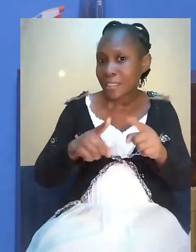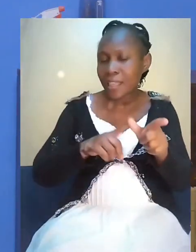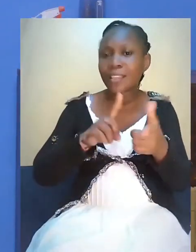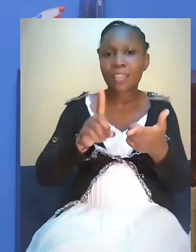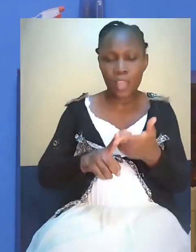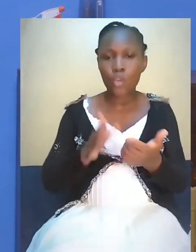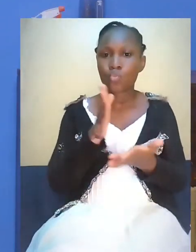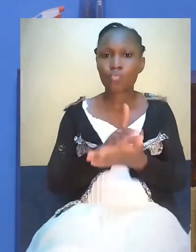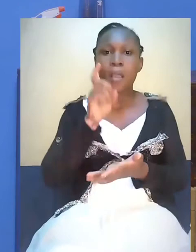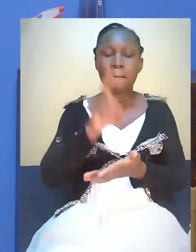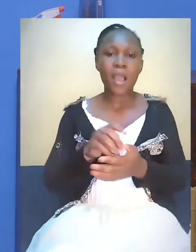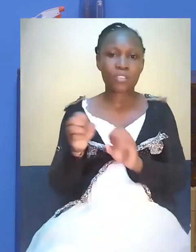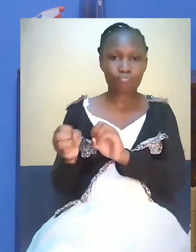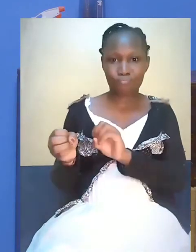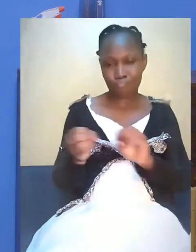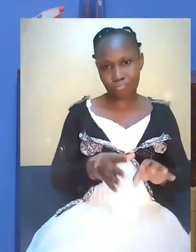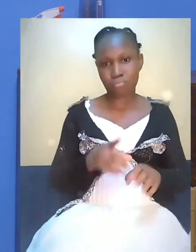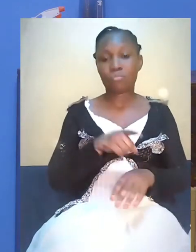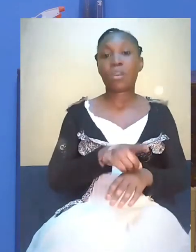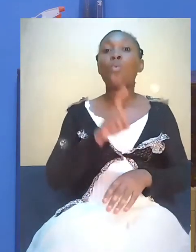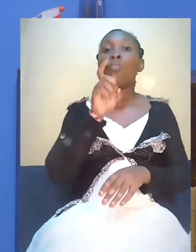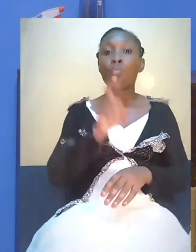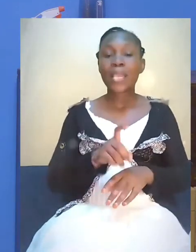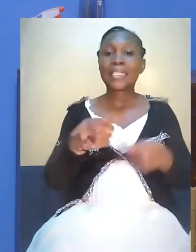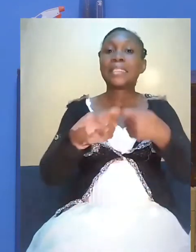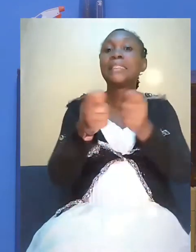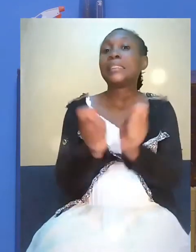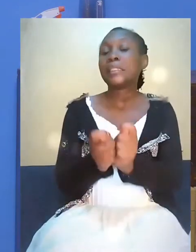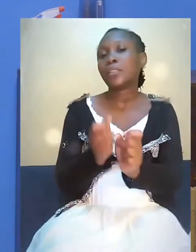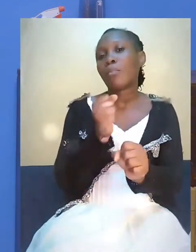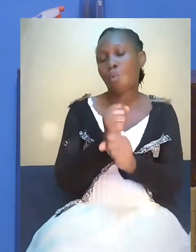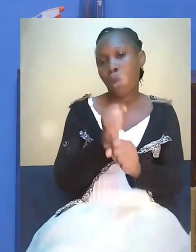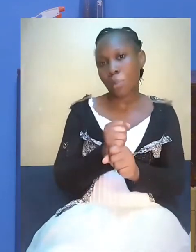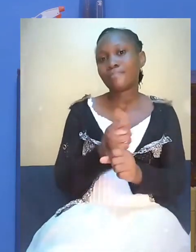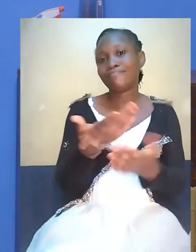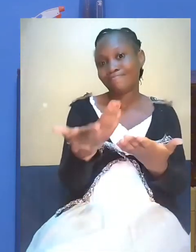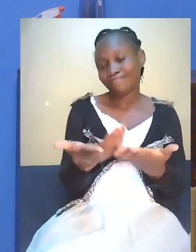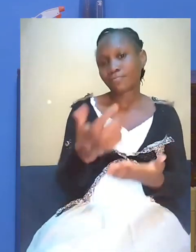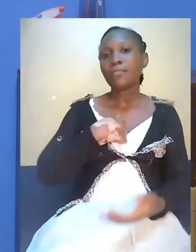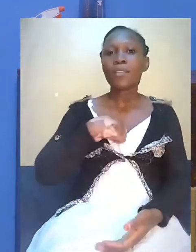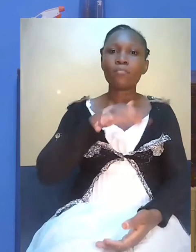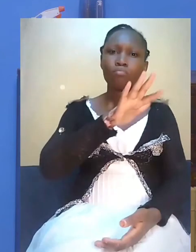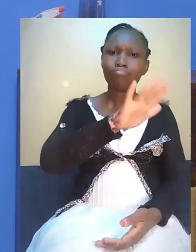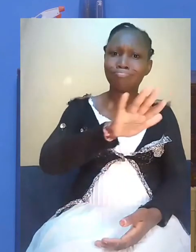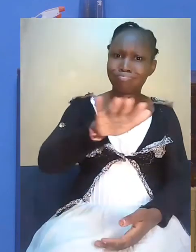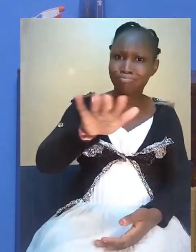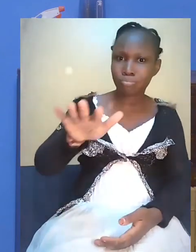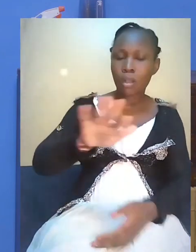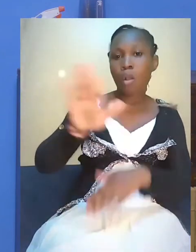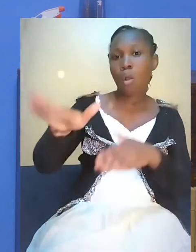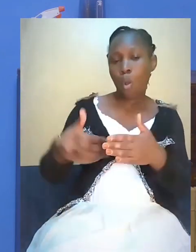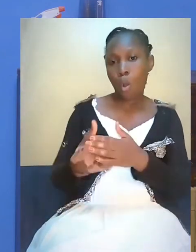be successful, it needs coordinated effort. It needs teamwork. And this is a call to you, a potential sponsor,